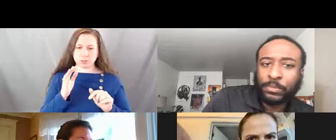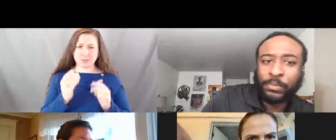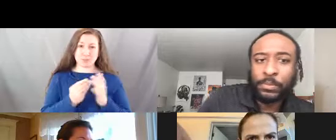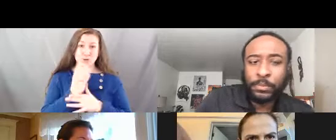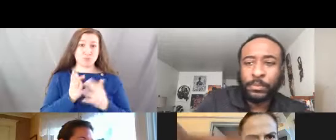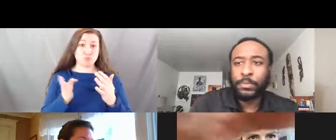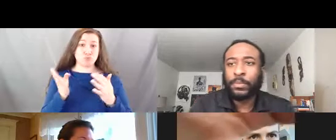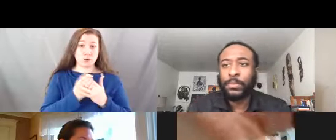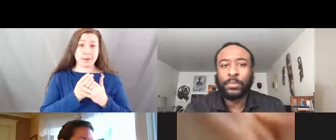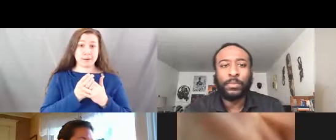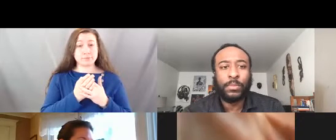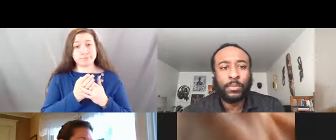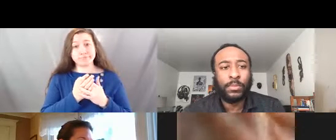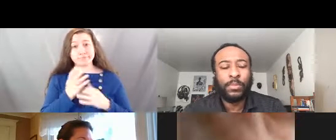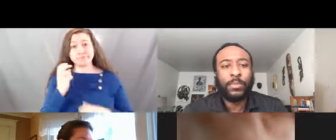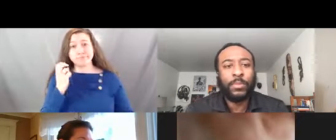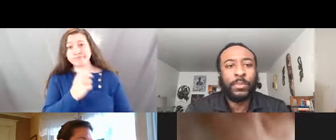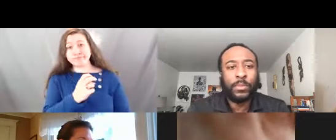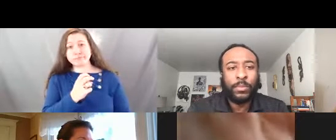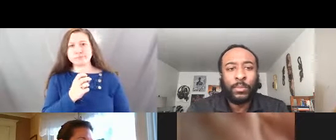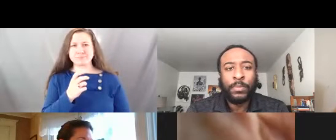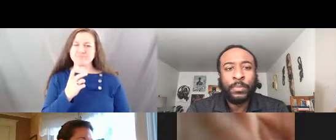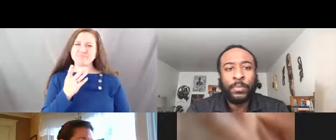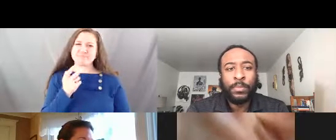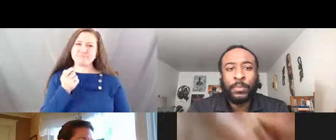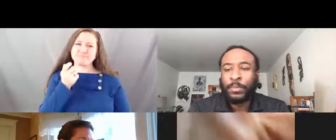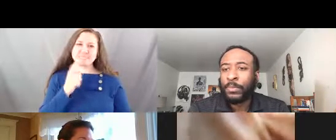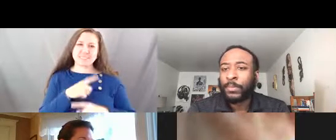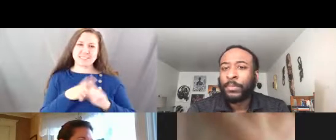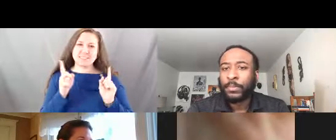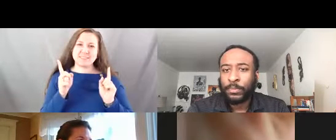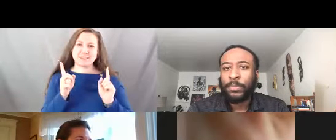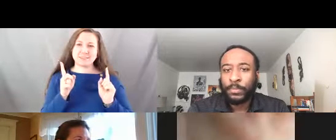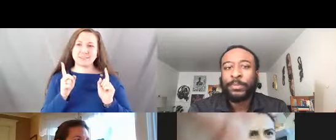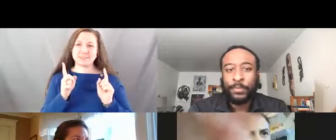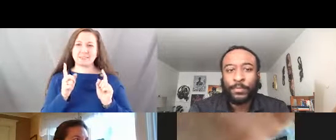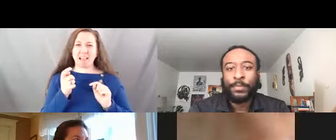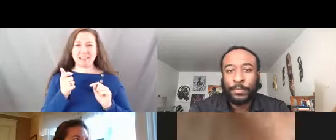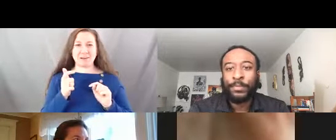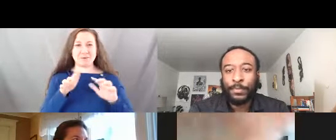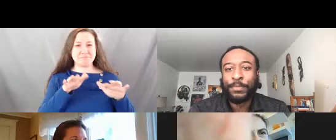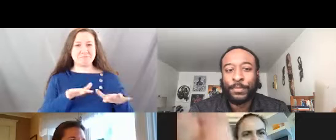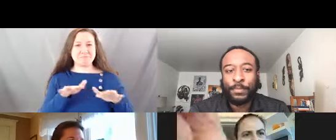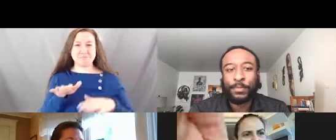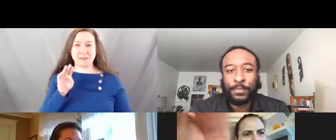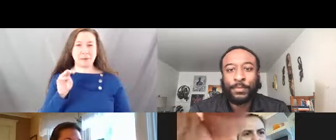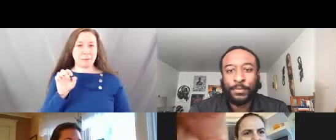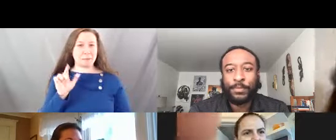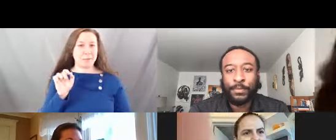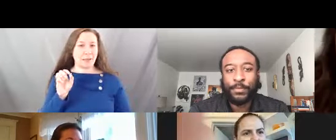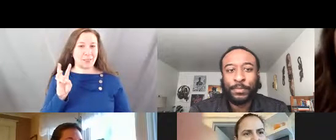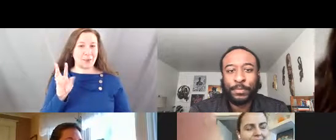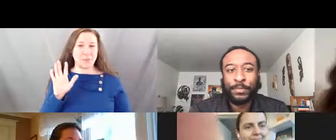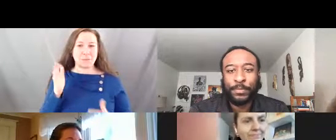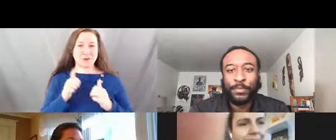breaks, and it was a little different. I would say it was a little mellow compared to, I guess, Rochester. I just had a